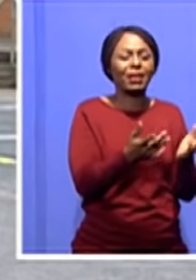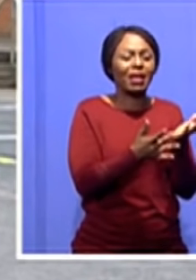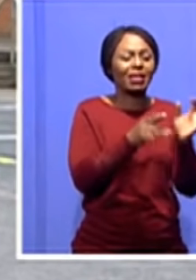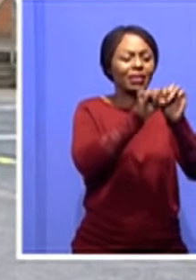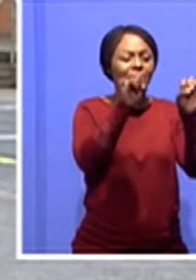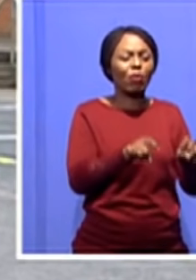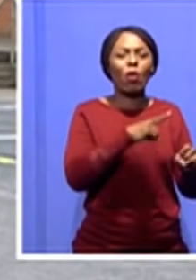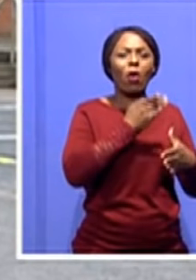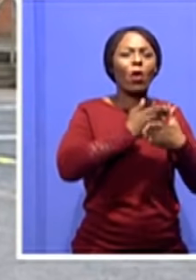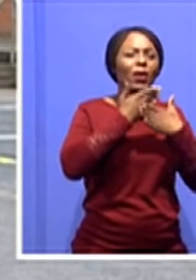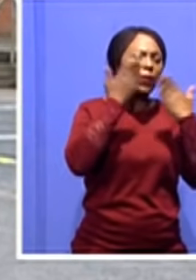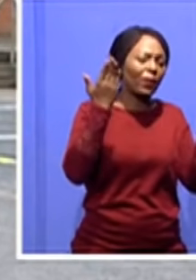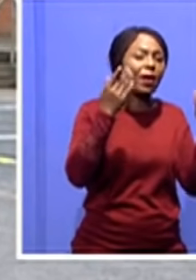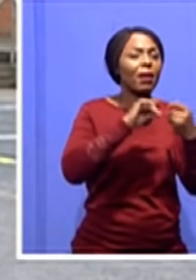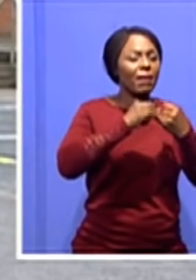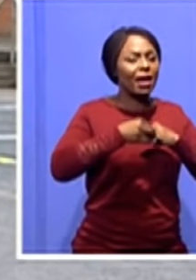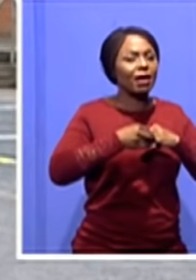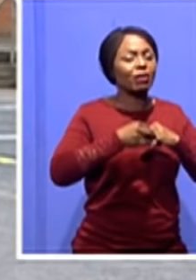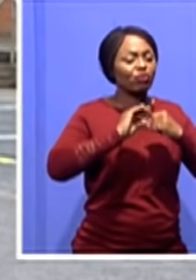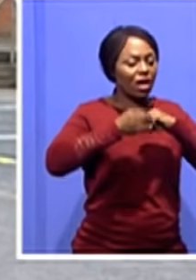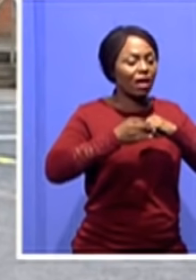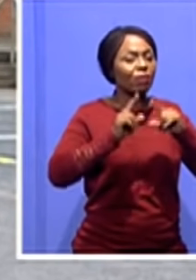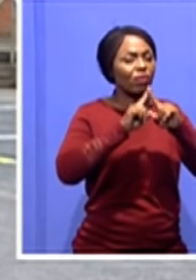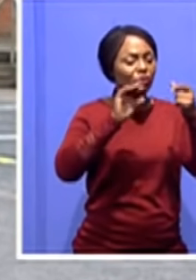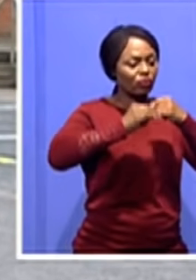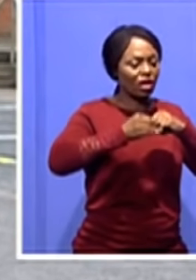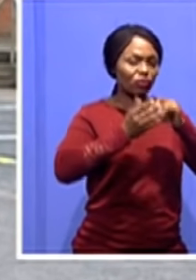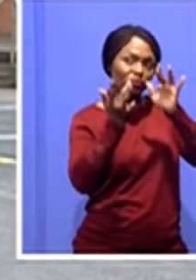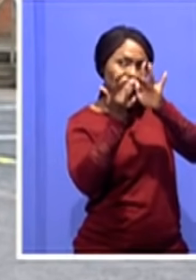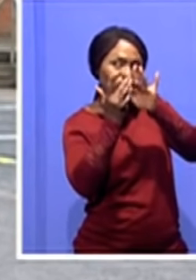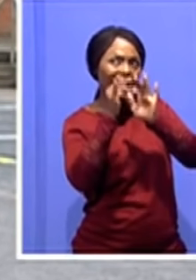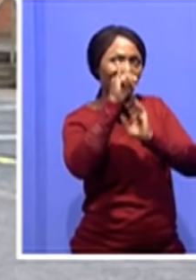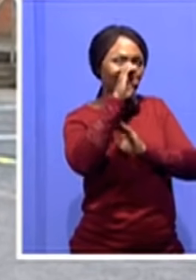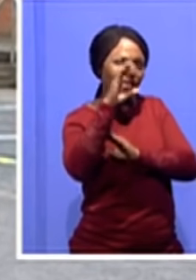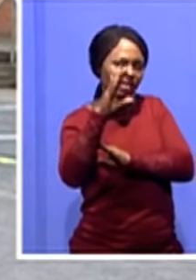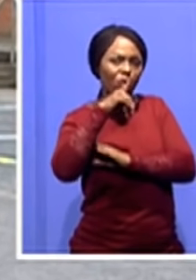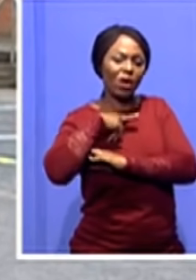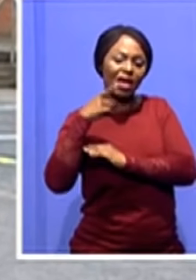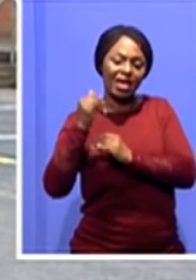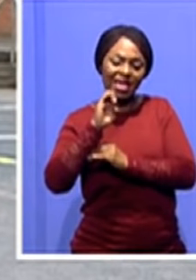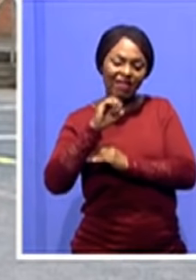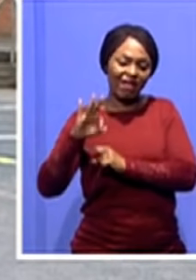the IEC with regards to those allegations to see if in fact they do have a point, Plain.